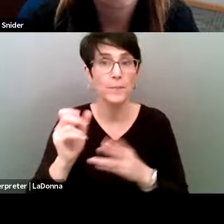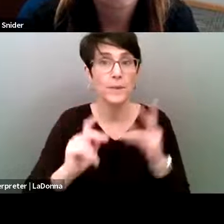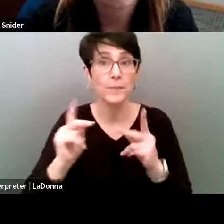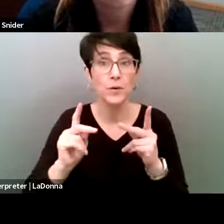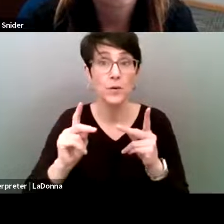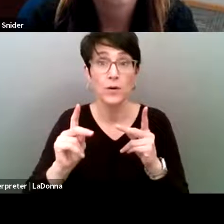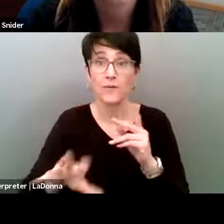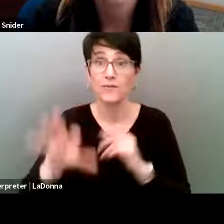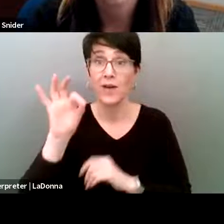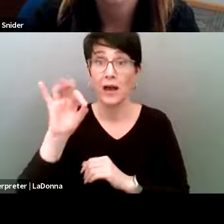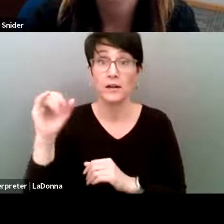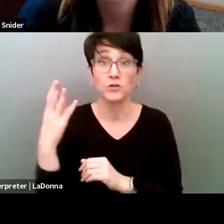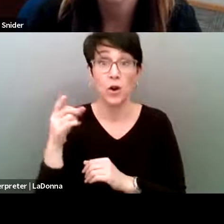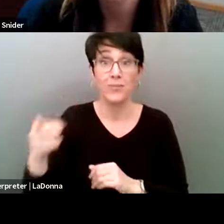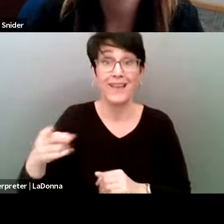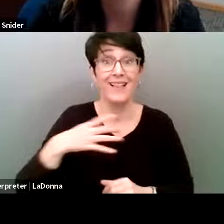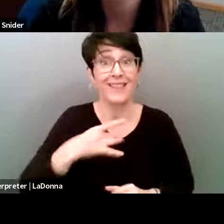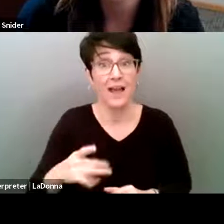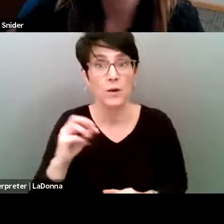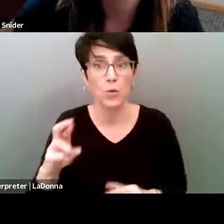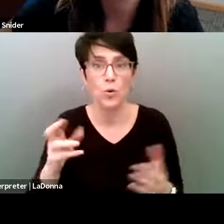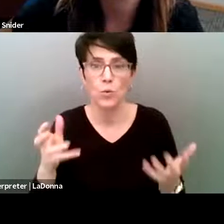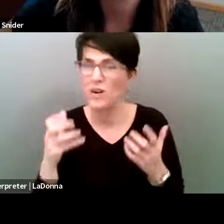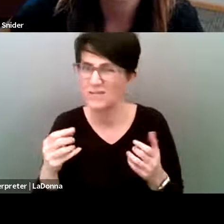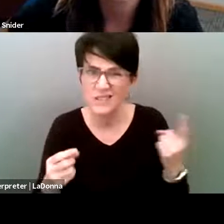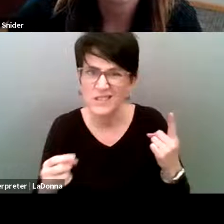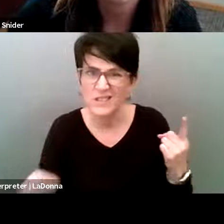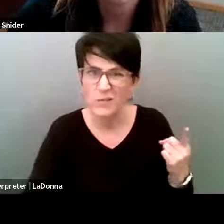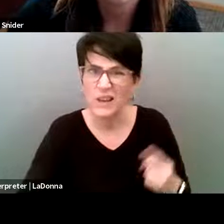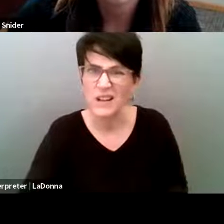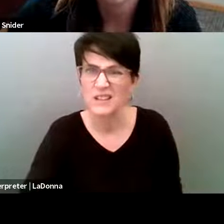like or want. Was that in there?